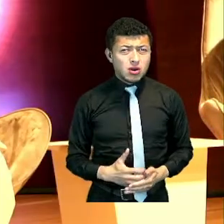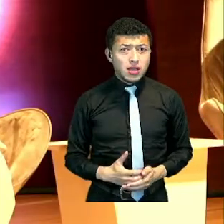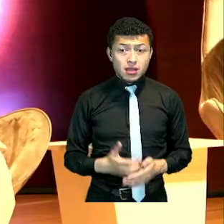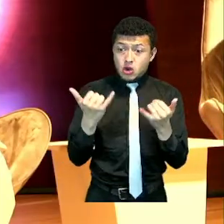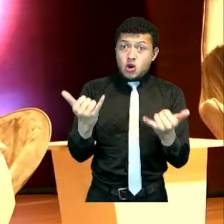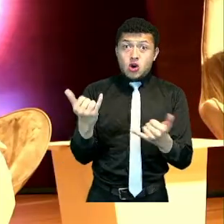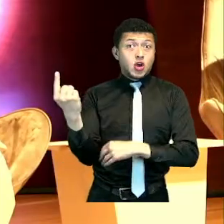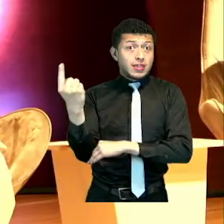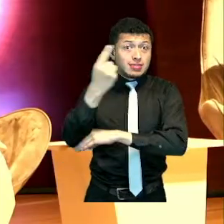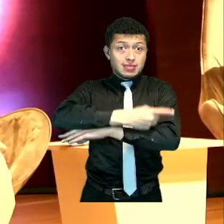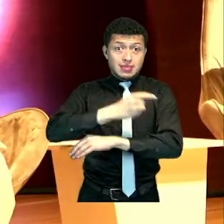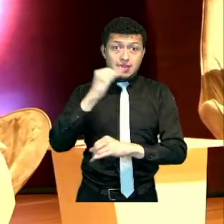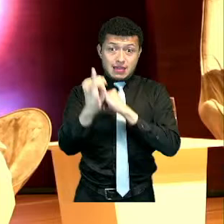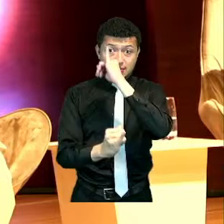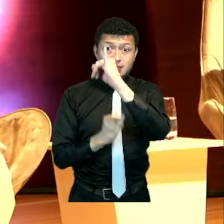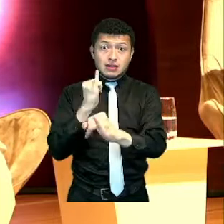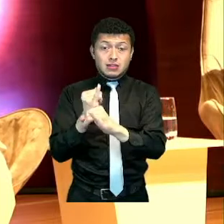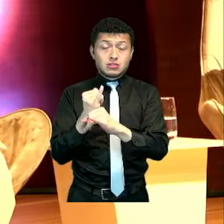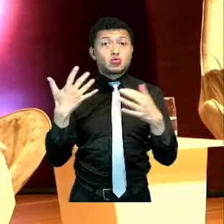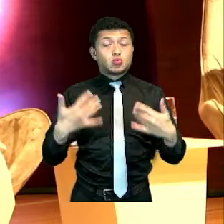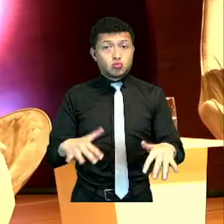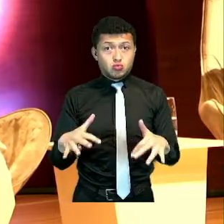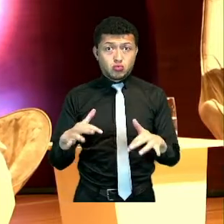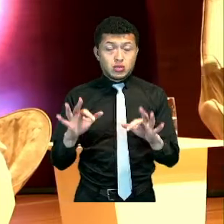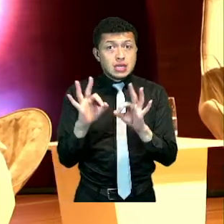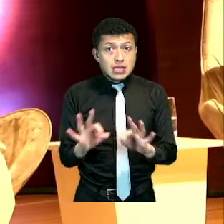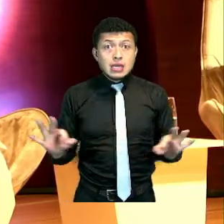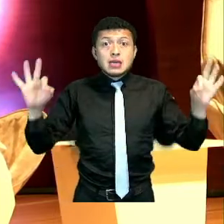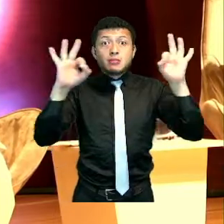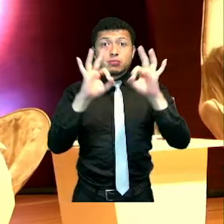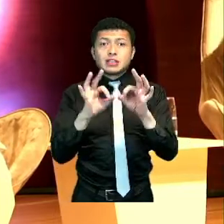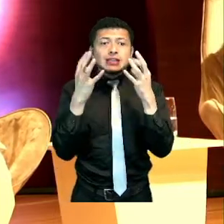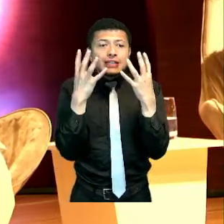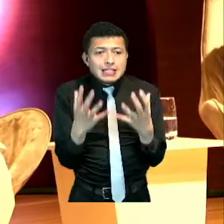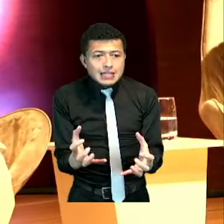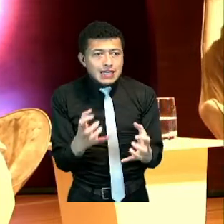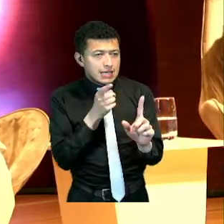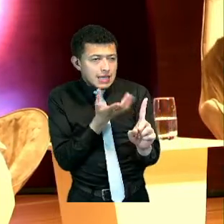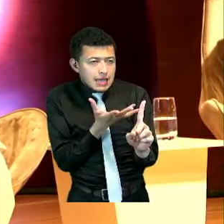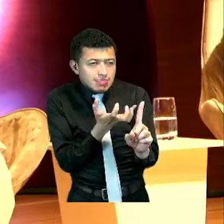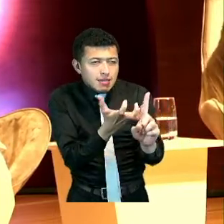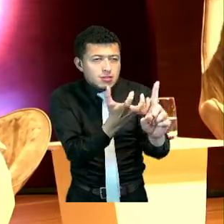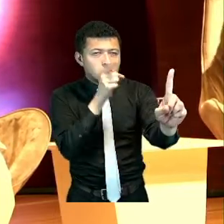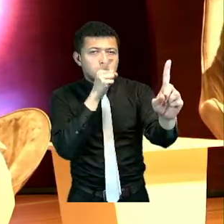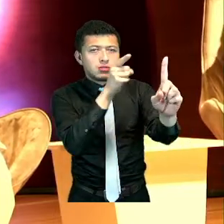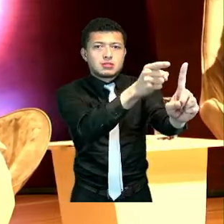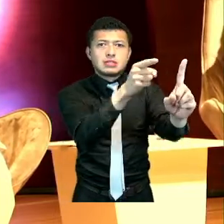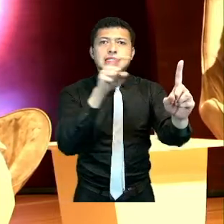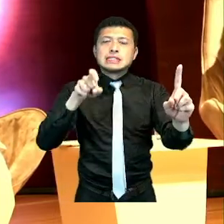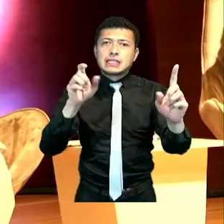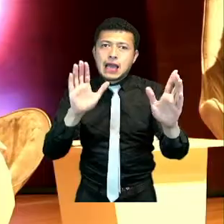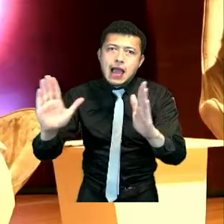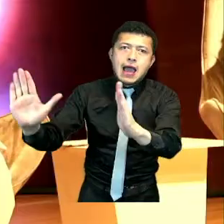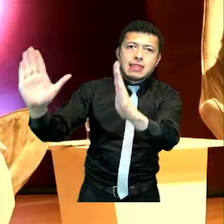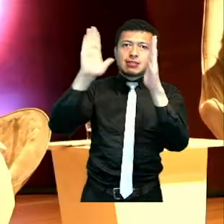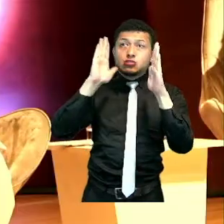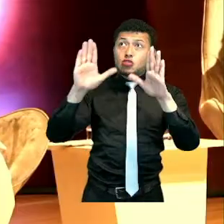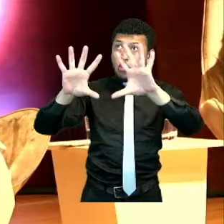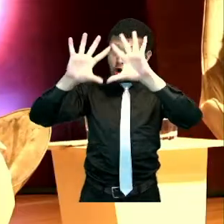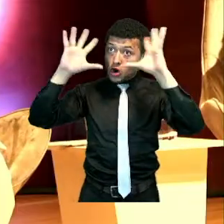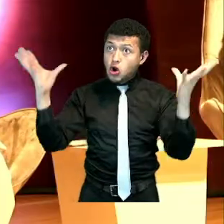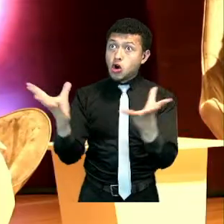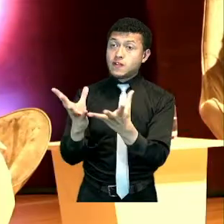intended to bring global attention to these injustices